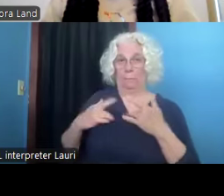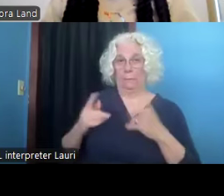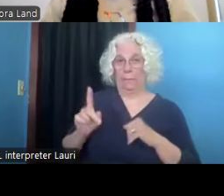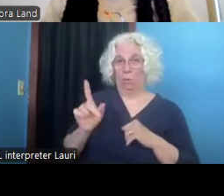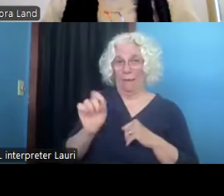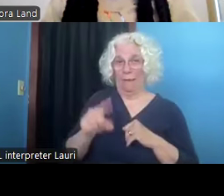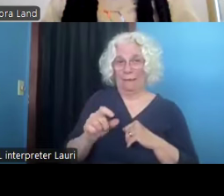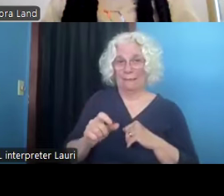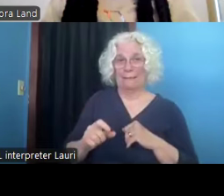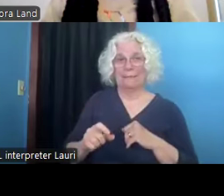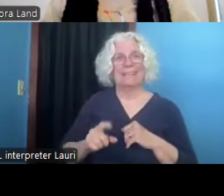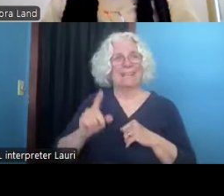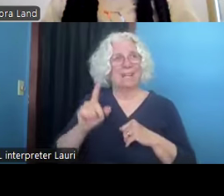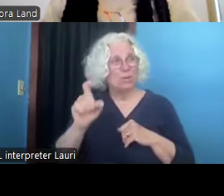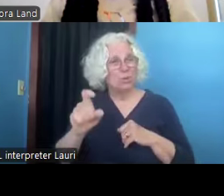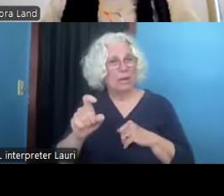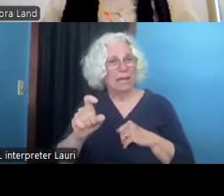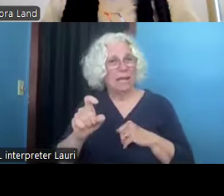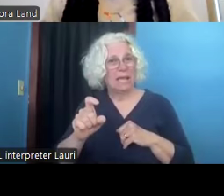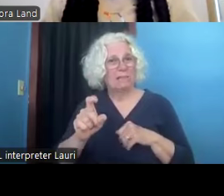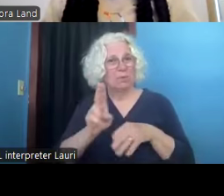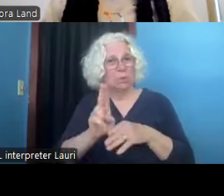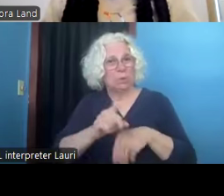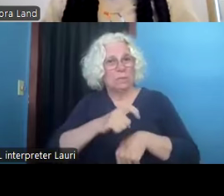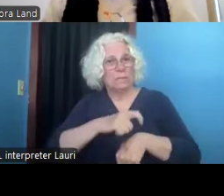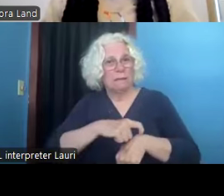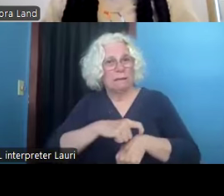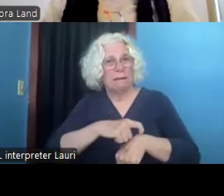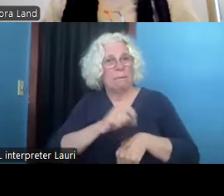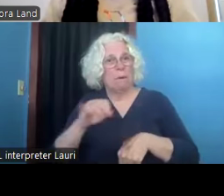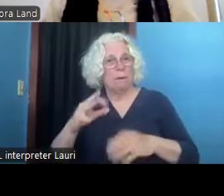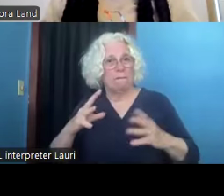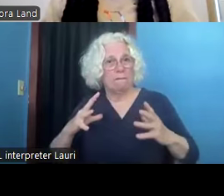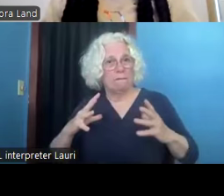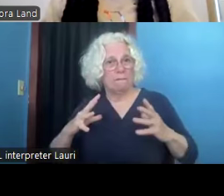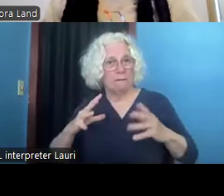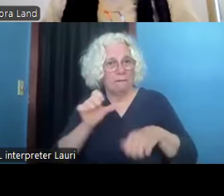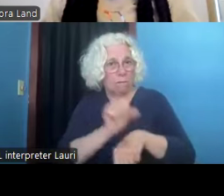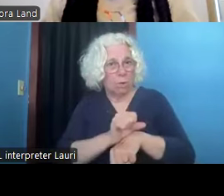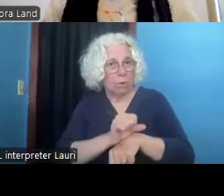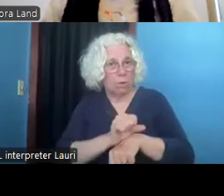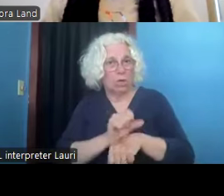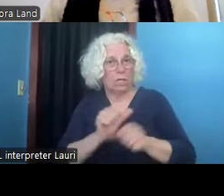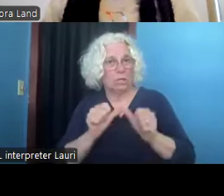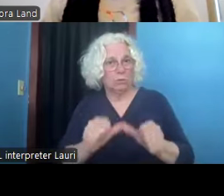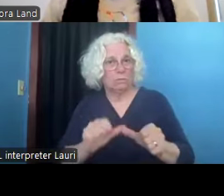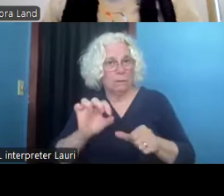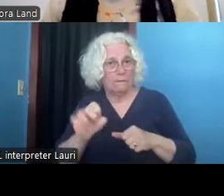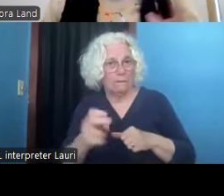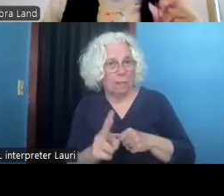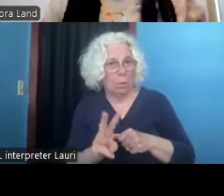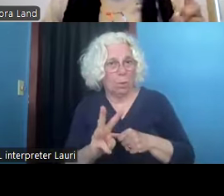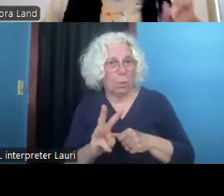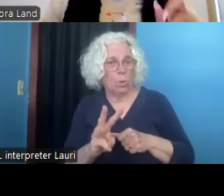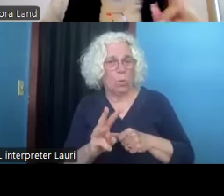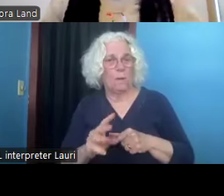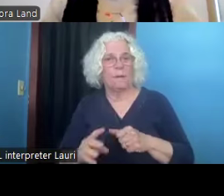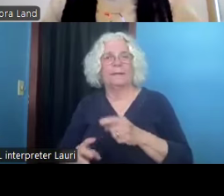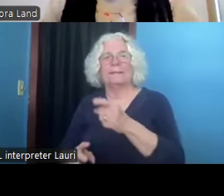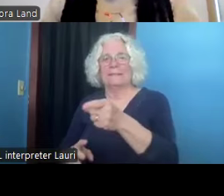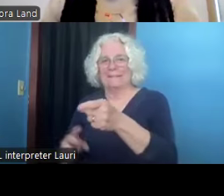do I have to take time away from work to pursue a Bush Fellowship? That's a good question. I actually got that